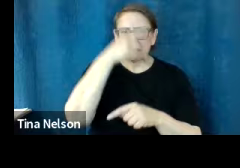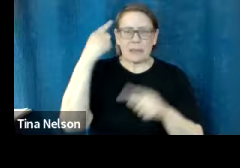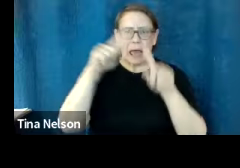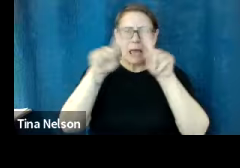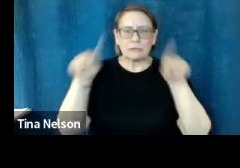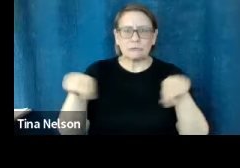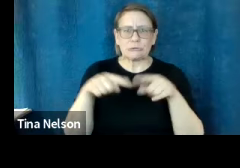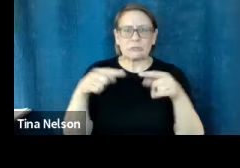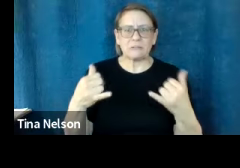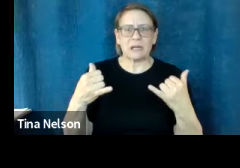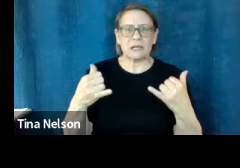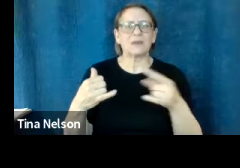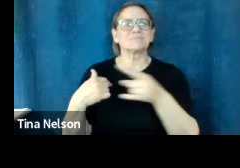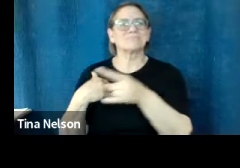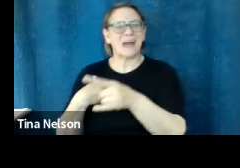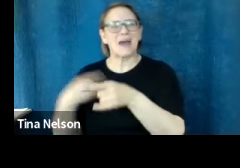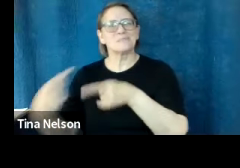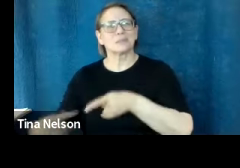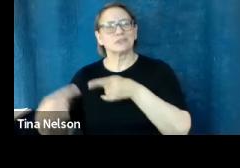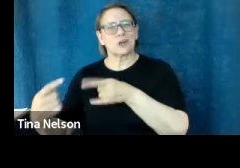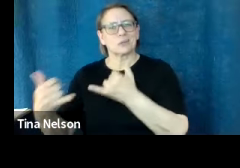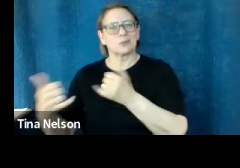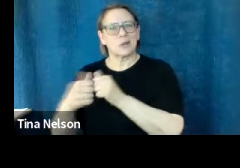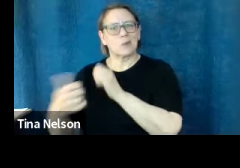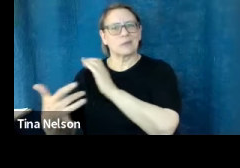I've been having technical problems today. So